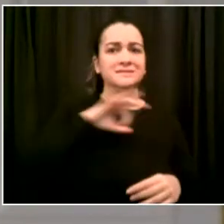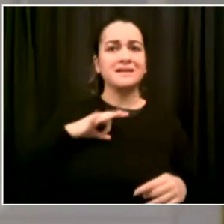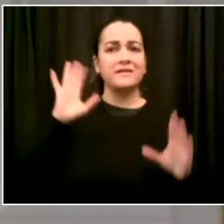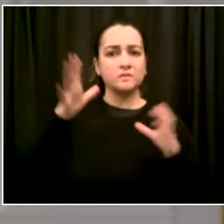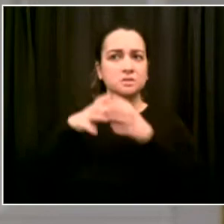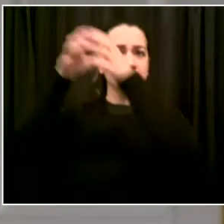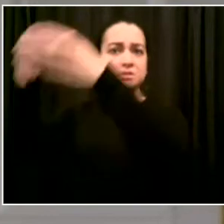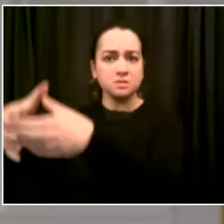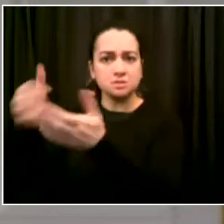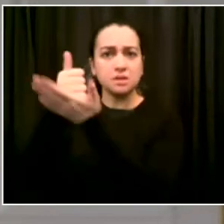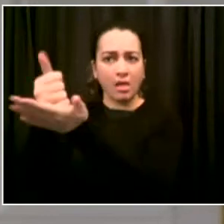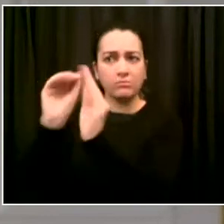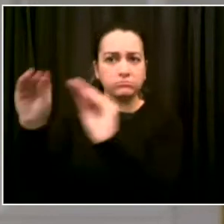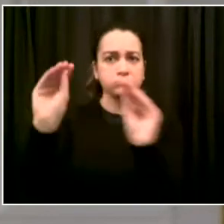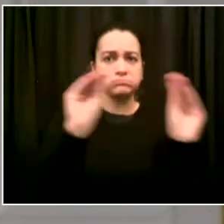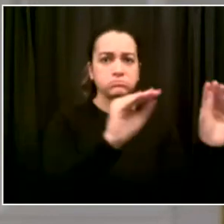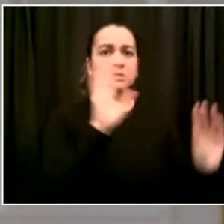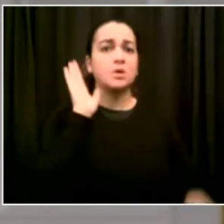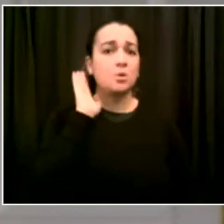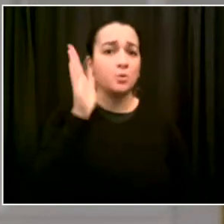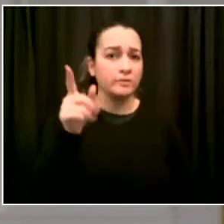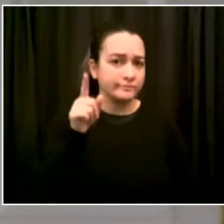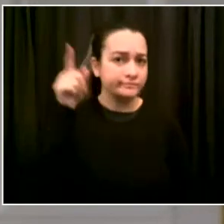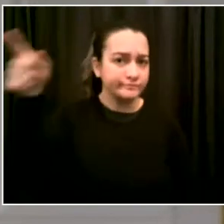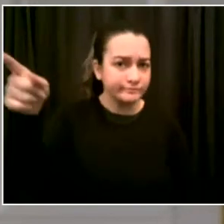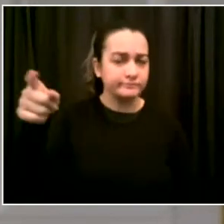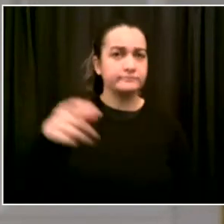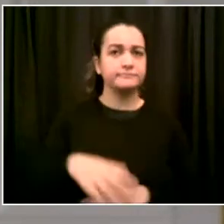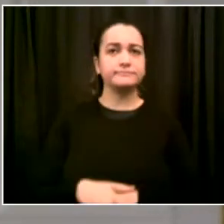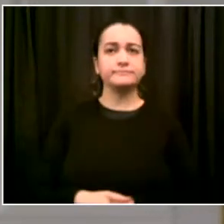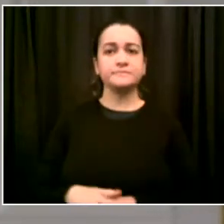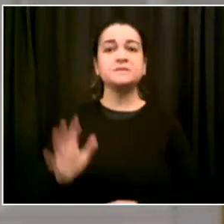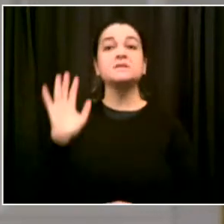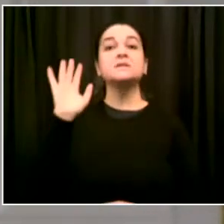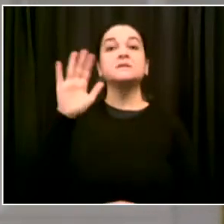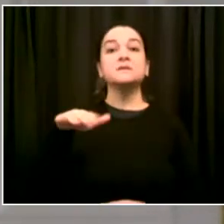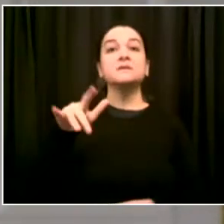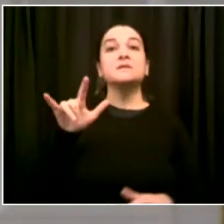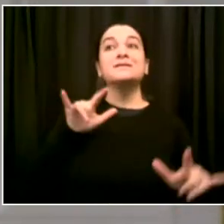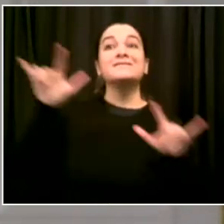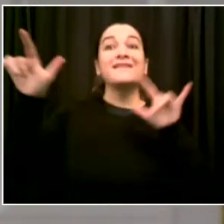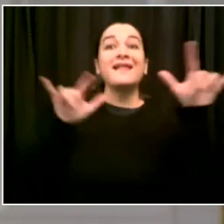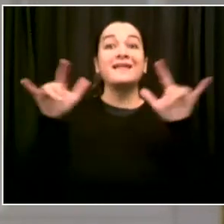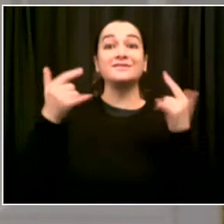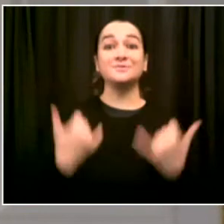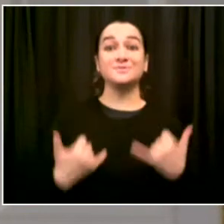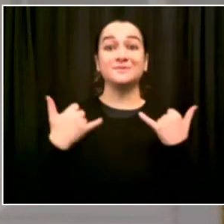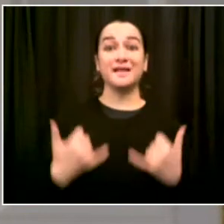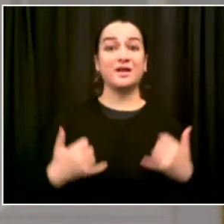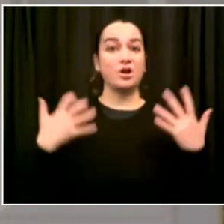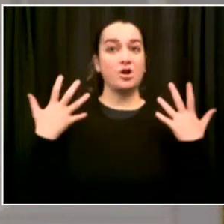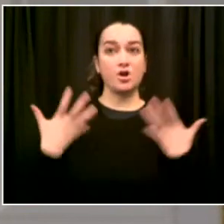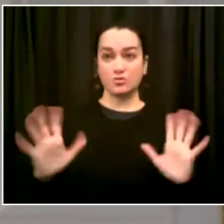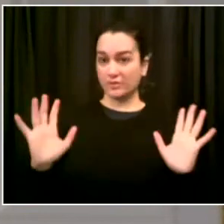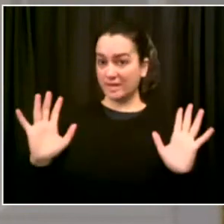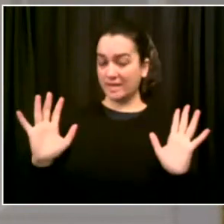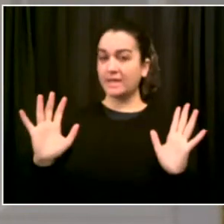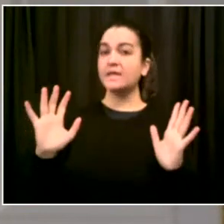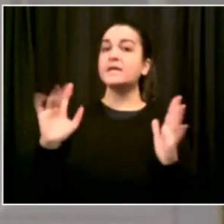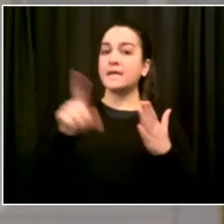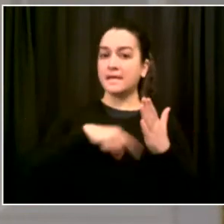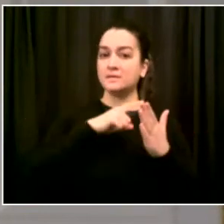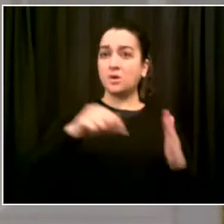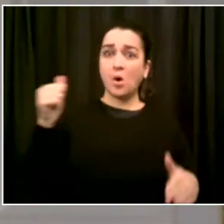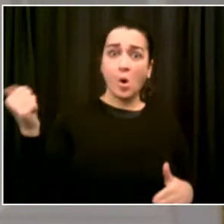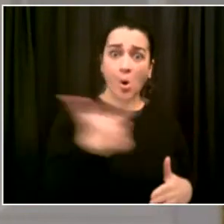today at JFK, LaGuardia, and Newark. The New York City Ferry and C Street Ferry have been suspended for today, and Staten Island